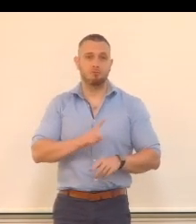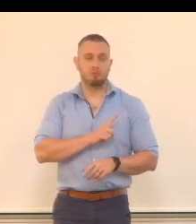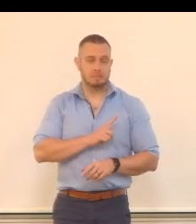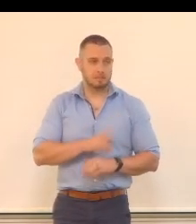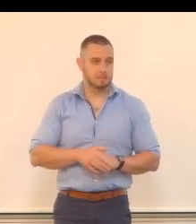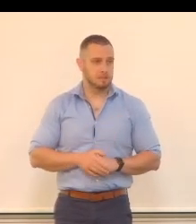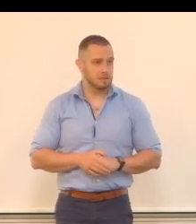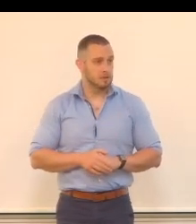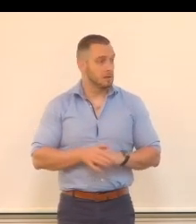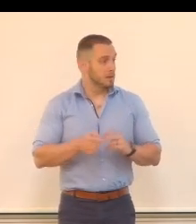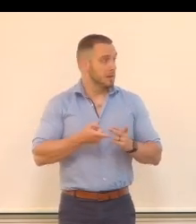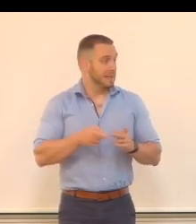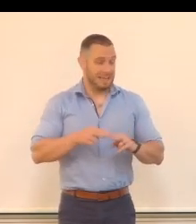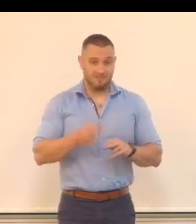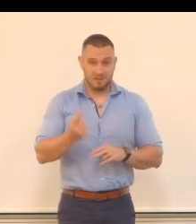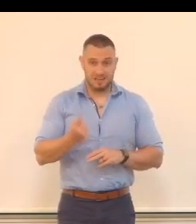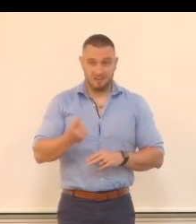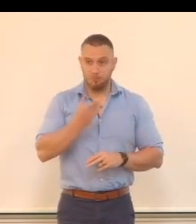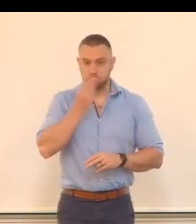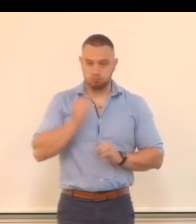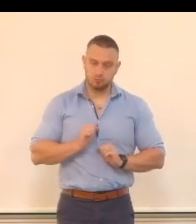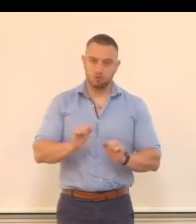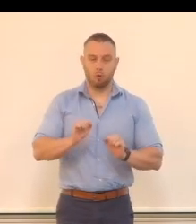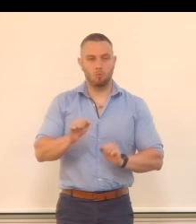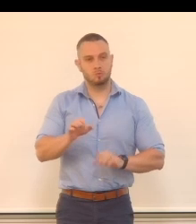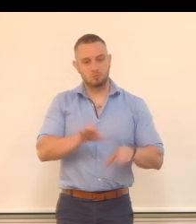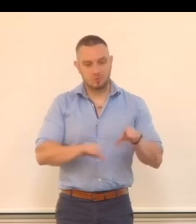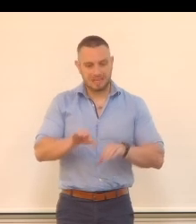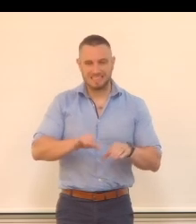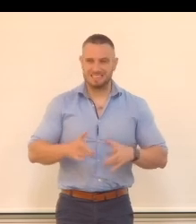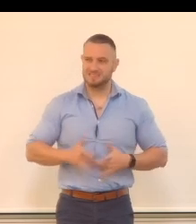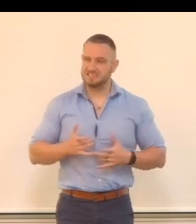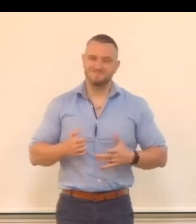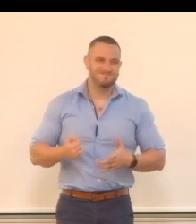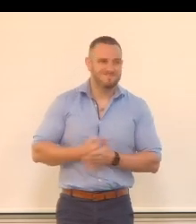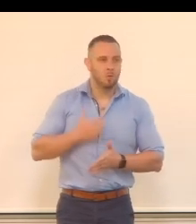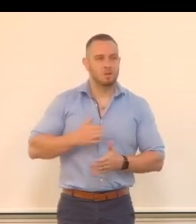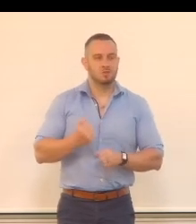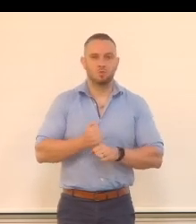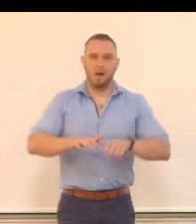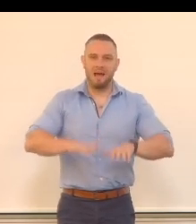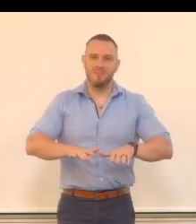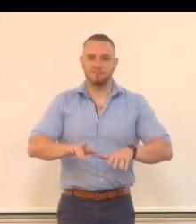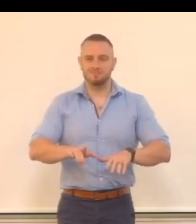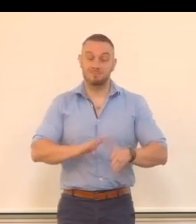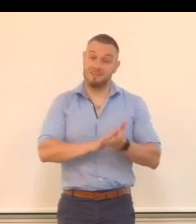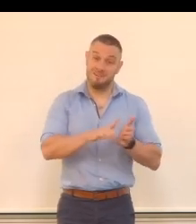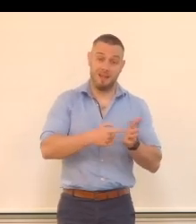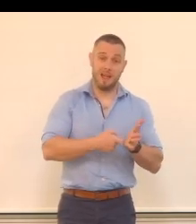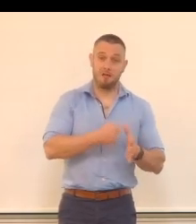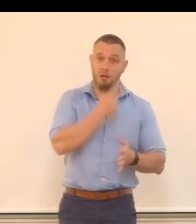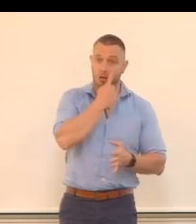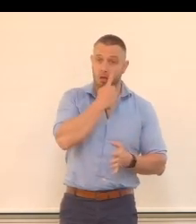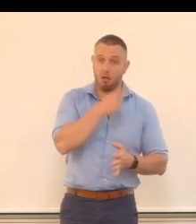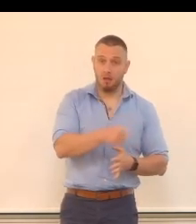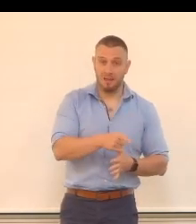And if you don't have your own science and that's been an impediment to you doing analog missions, then HERA is something you can go do